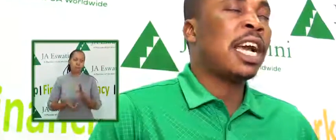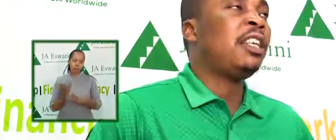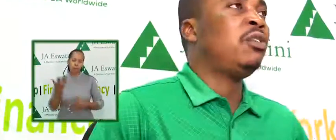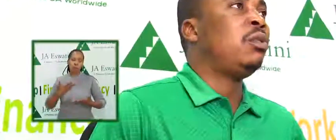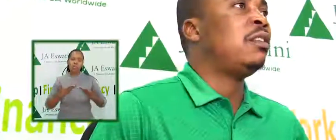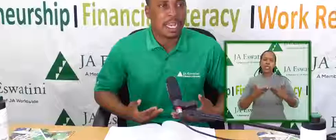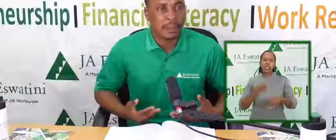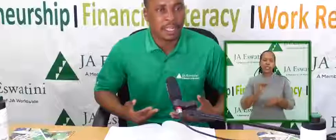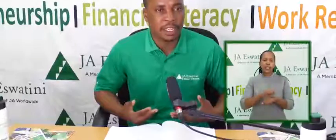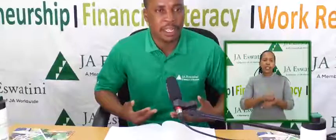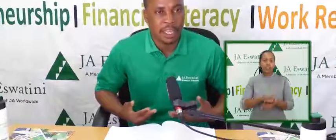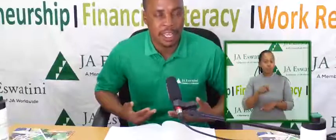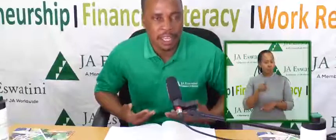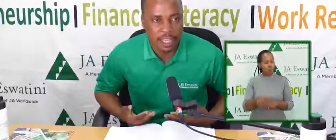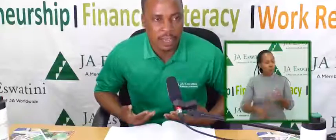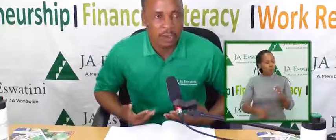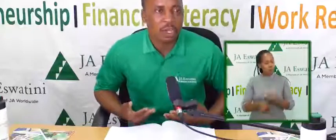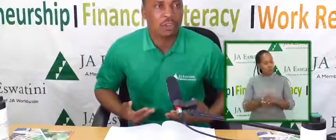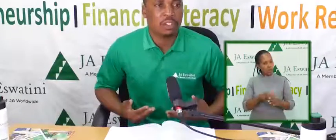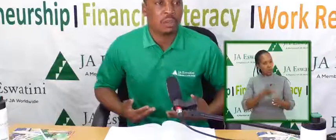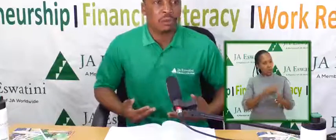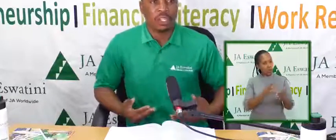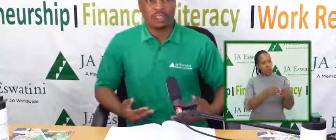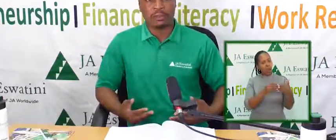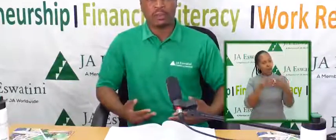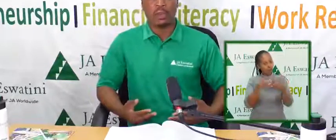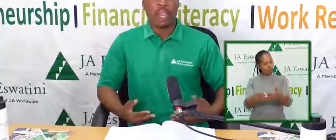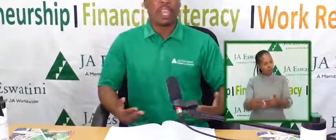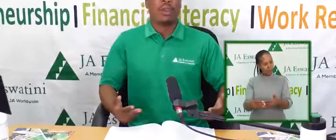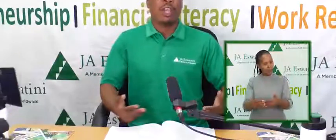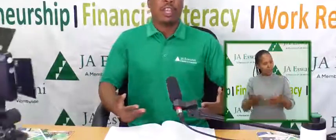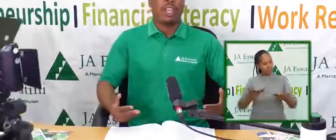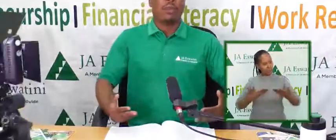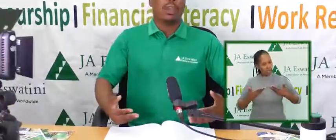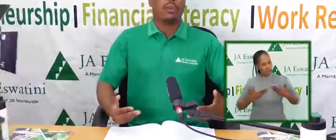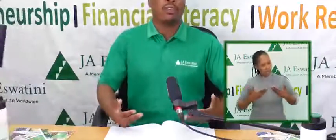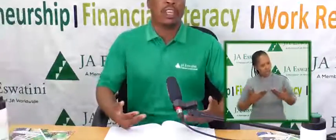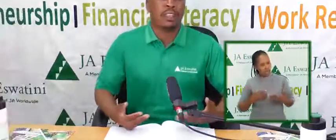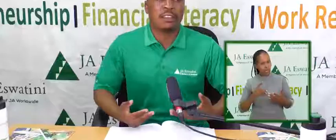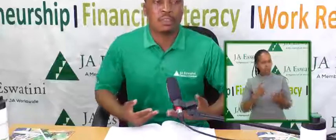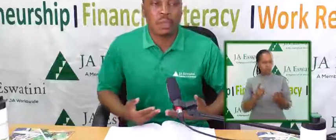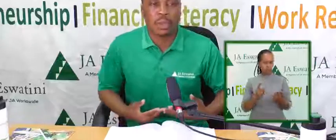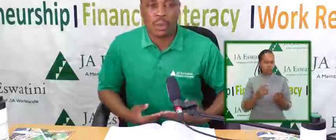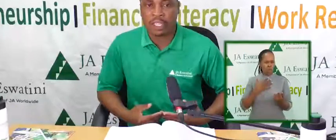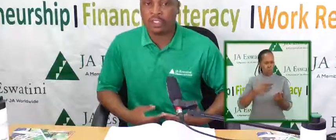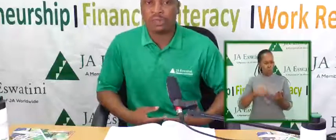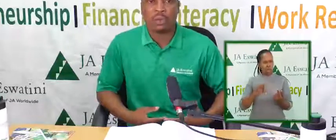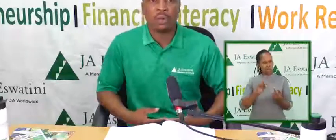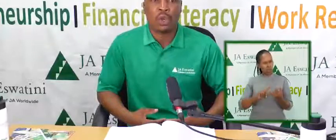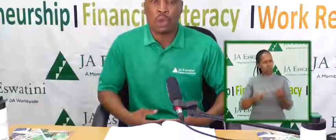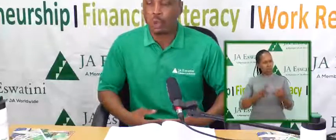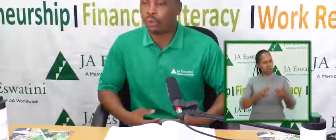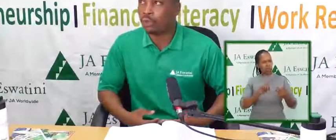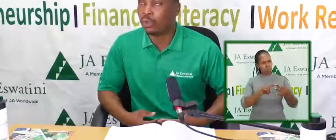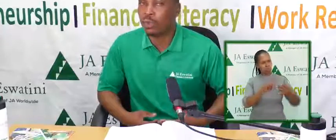what guides you as a company, where you set your objectives, where where you say this is where we want